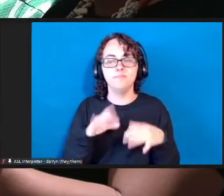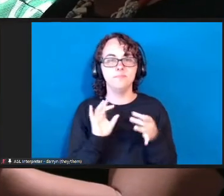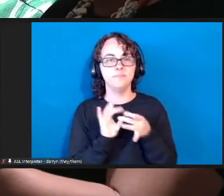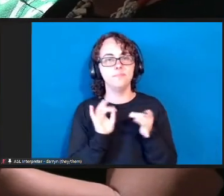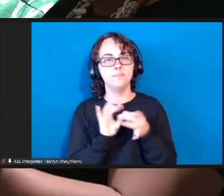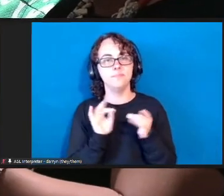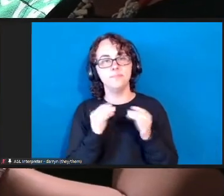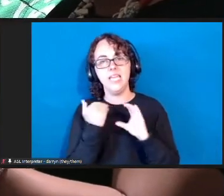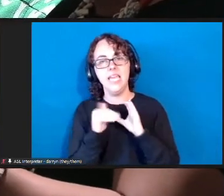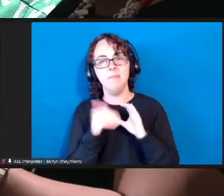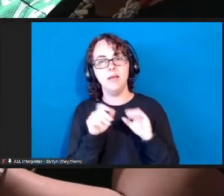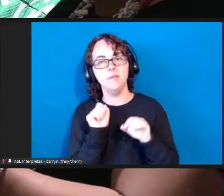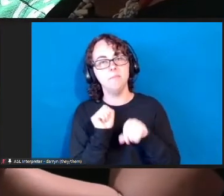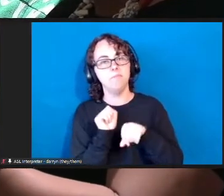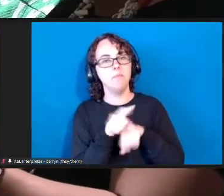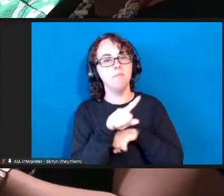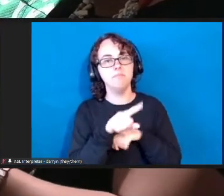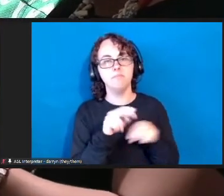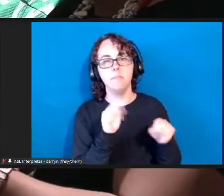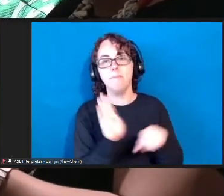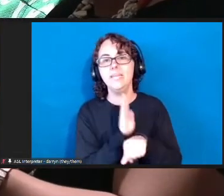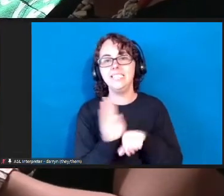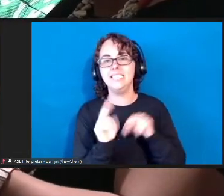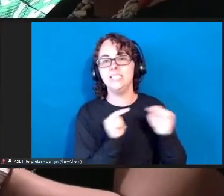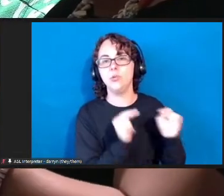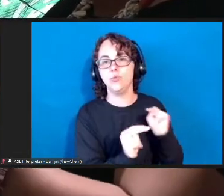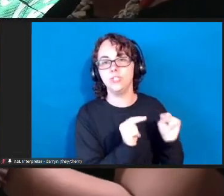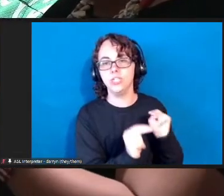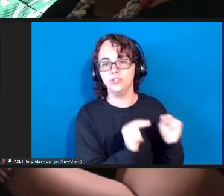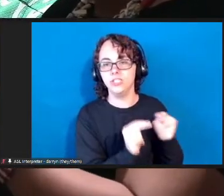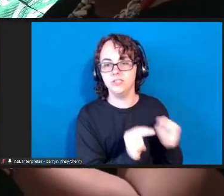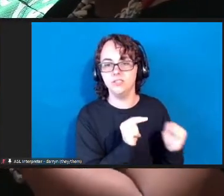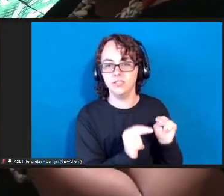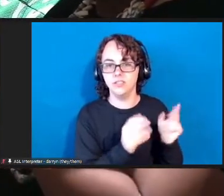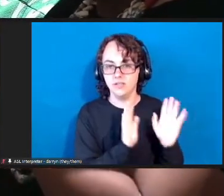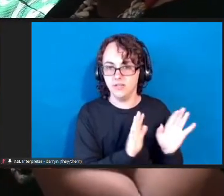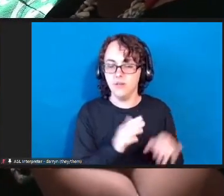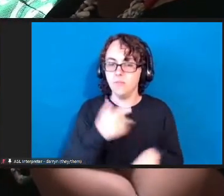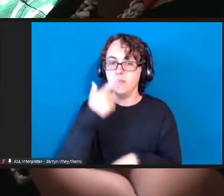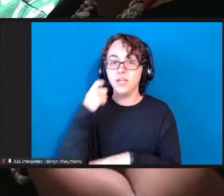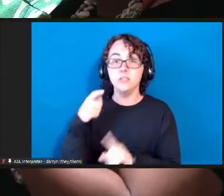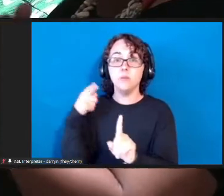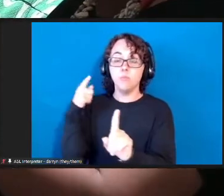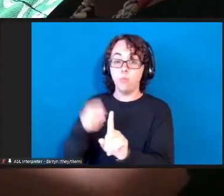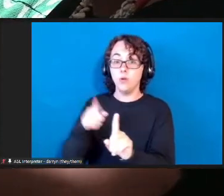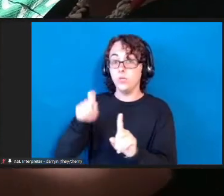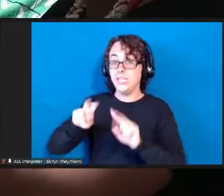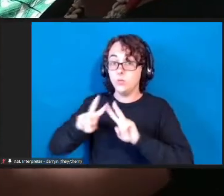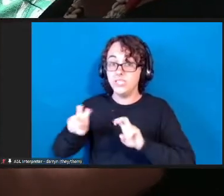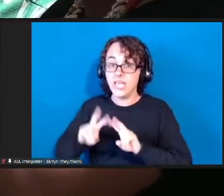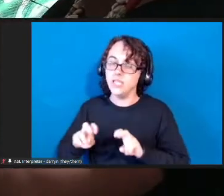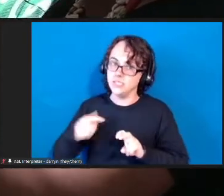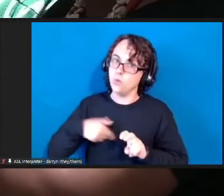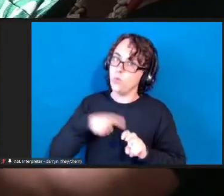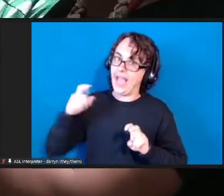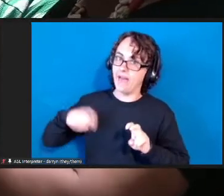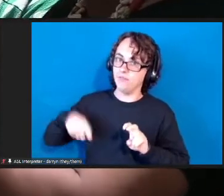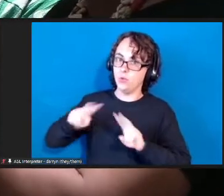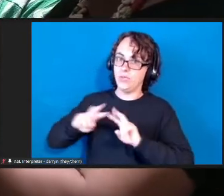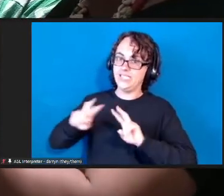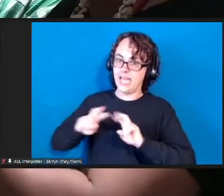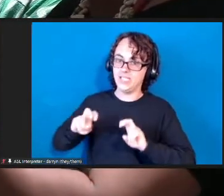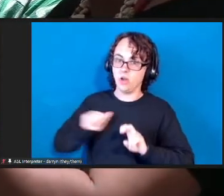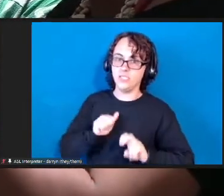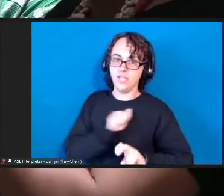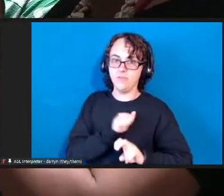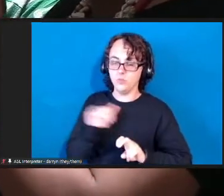negotiation. Because at the end of the day, what needs to be assessed, and we have to be able to assess, this is the other part of it.